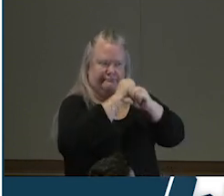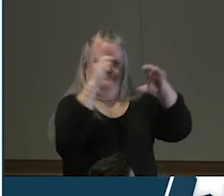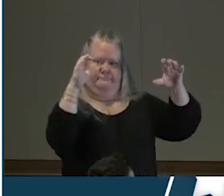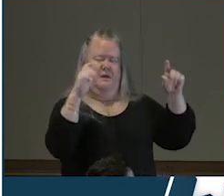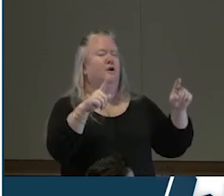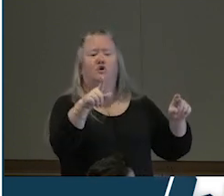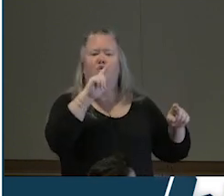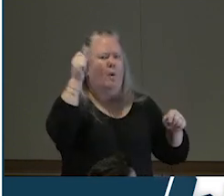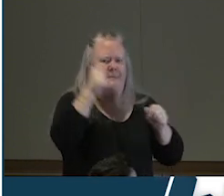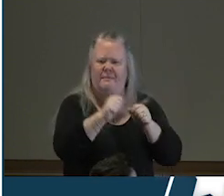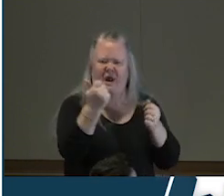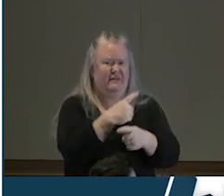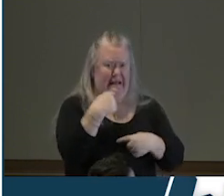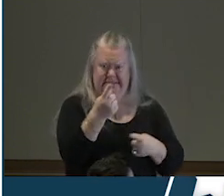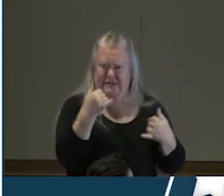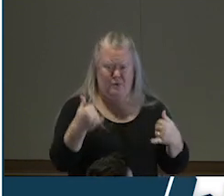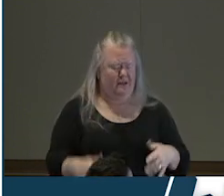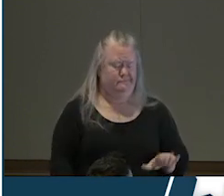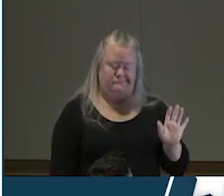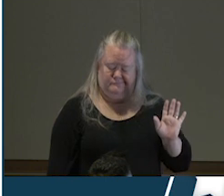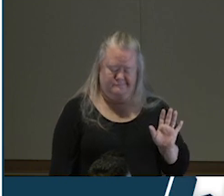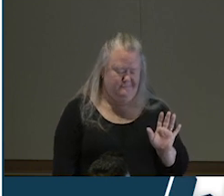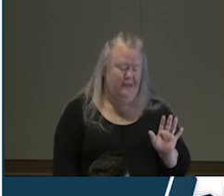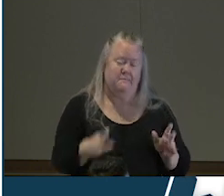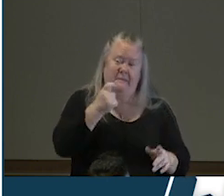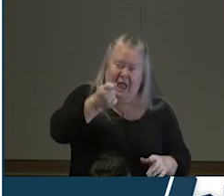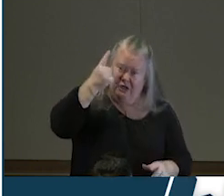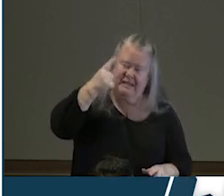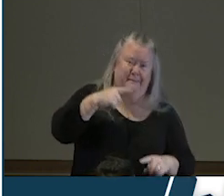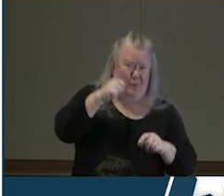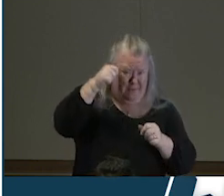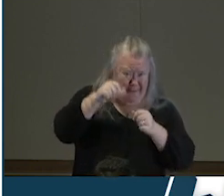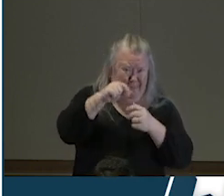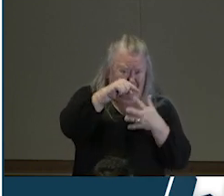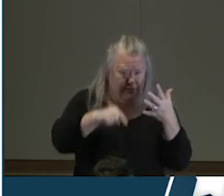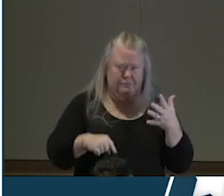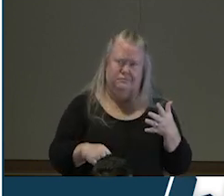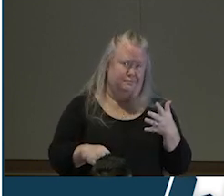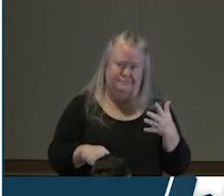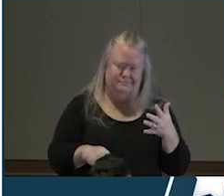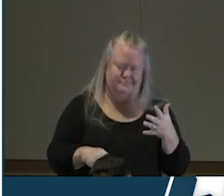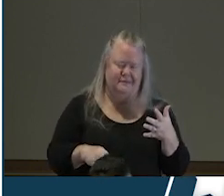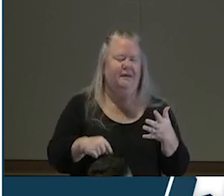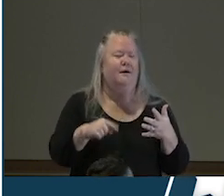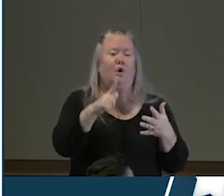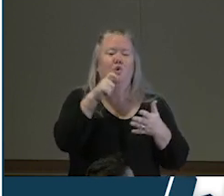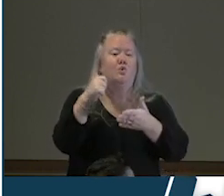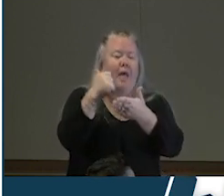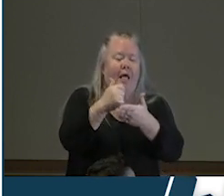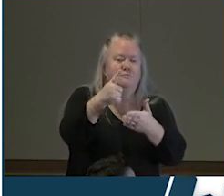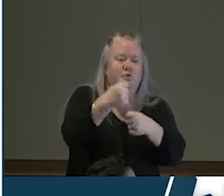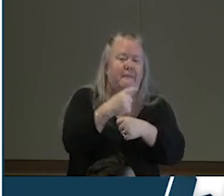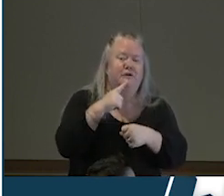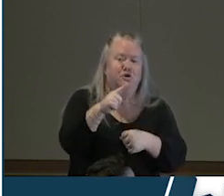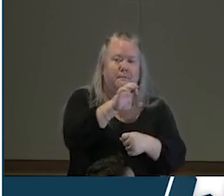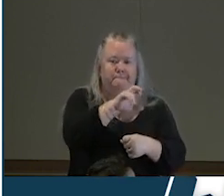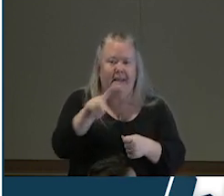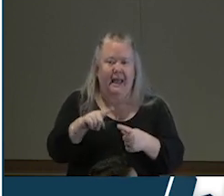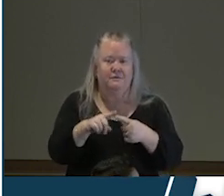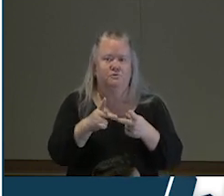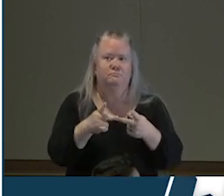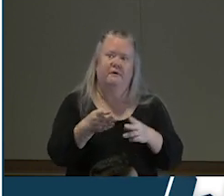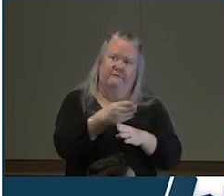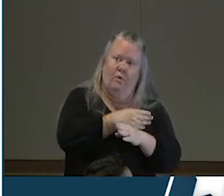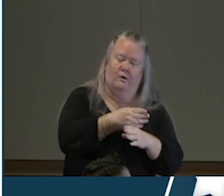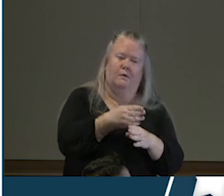because you're not going to remember everything I said today. You might understand it, but you're not going to remember it. And so not only who helps you make sure to get back to the place where you